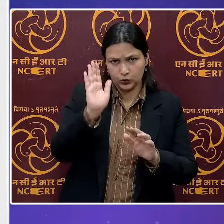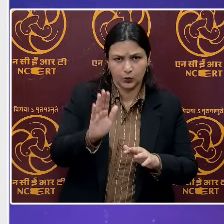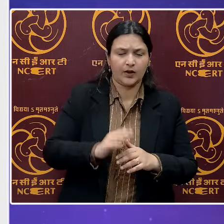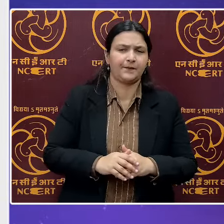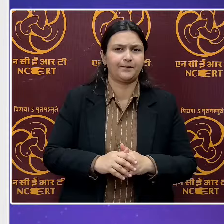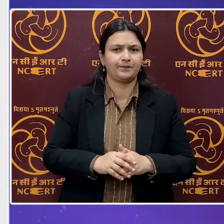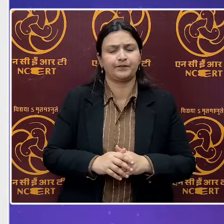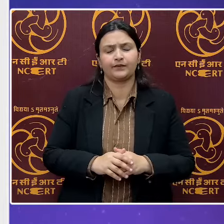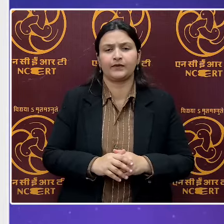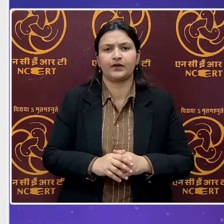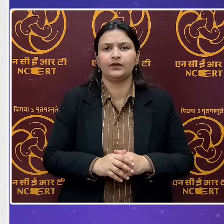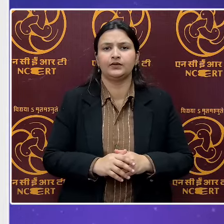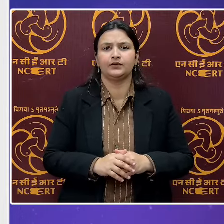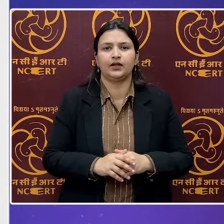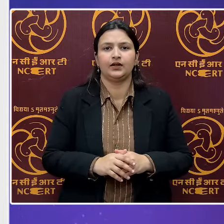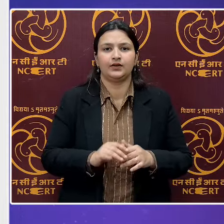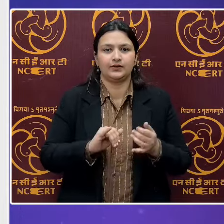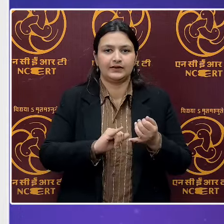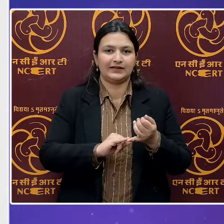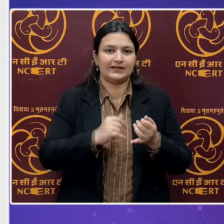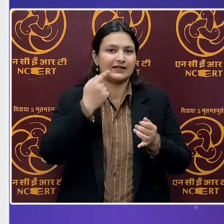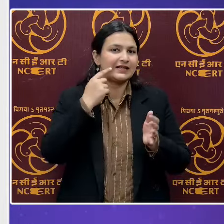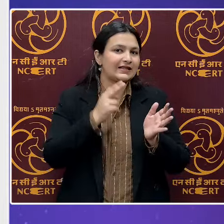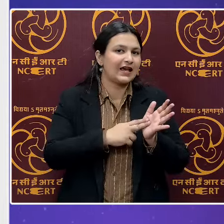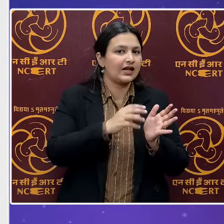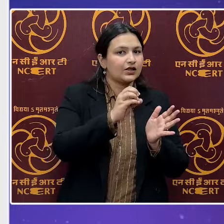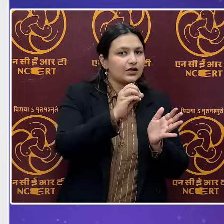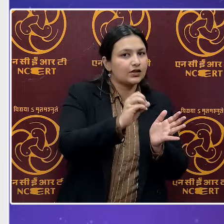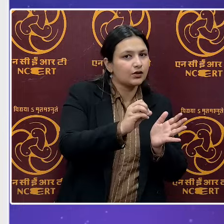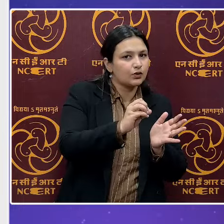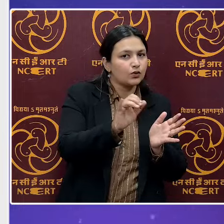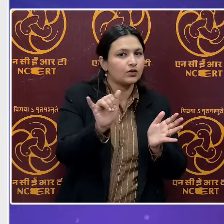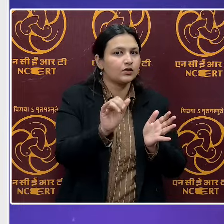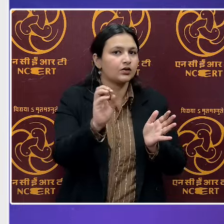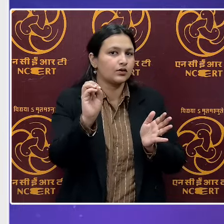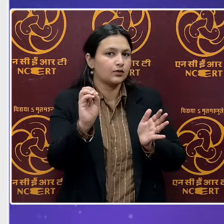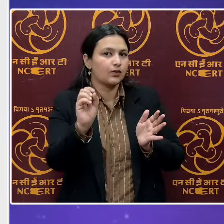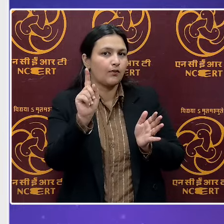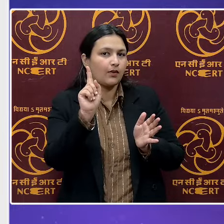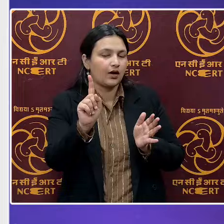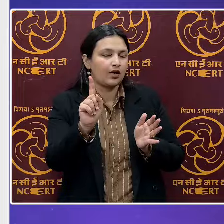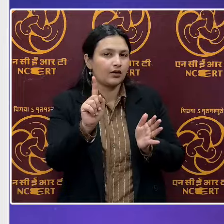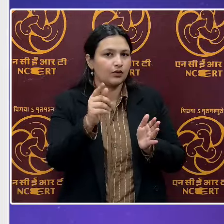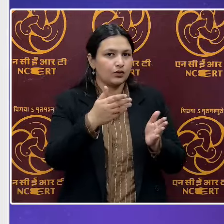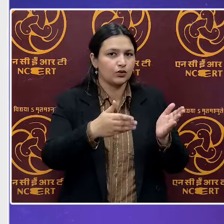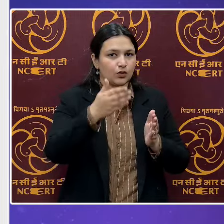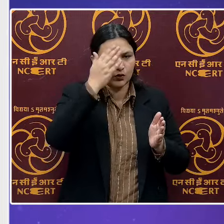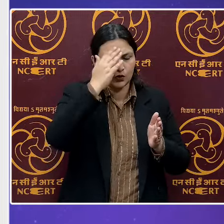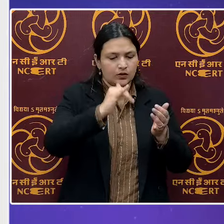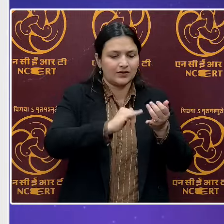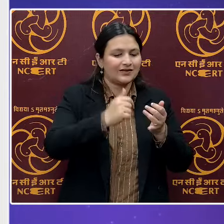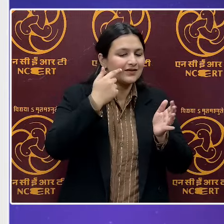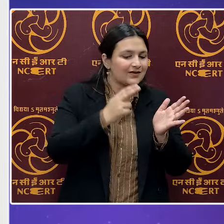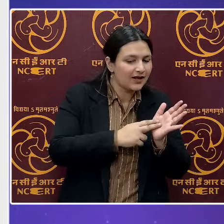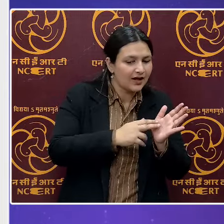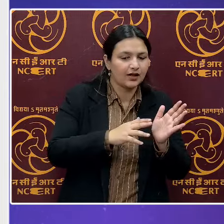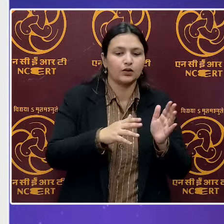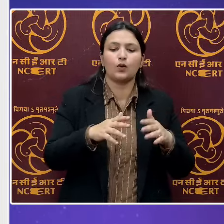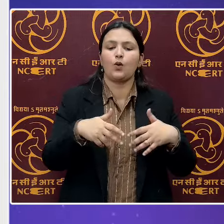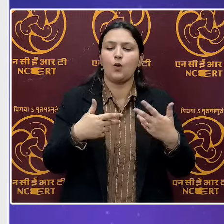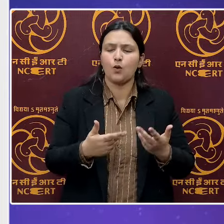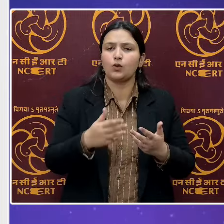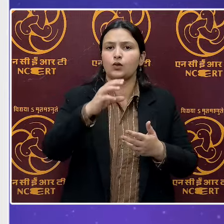time. Sin 0 is 0, but cos 0 is 1. That means they have a phase difference of pi by